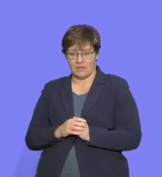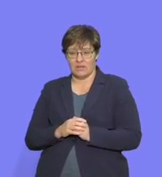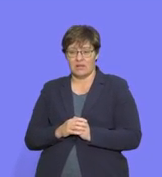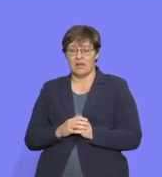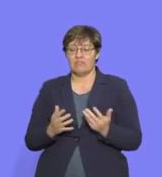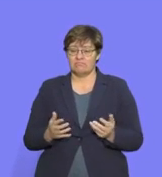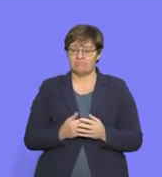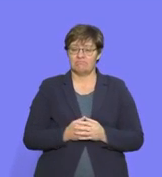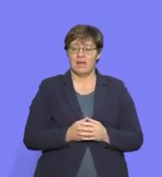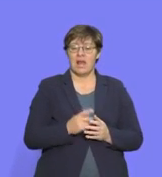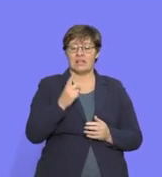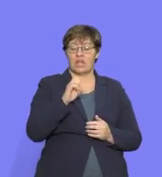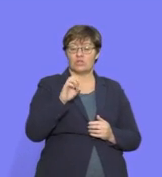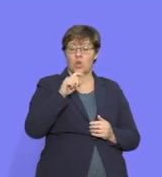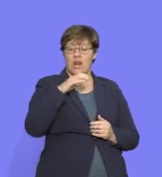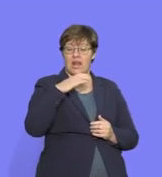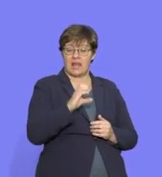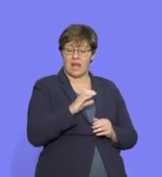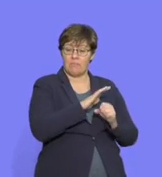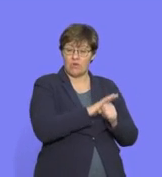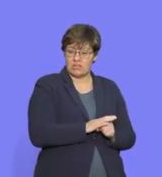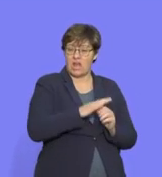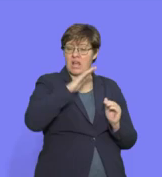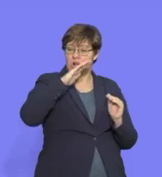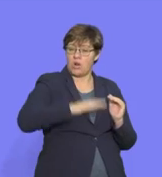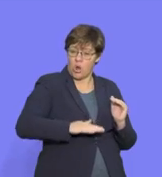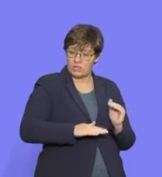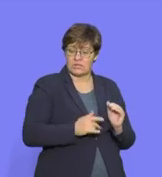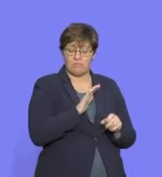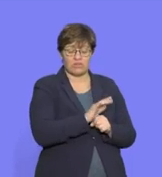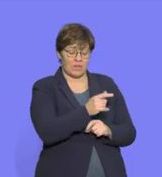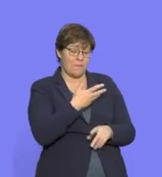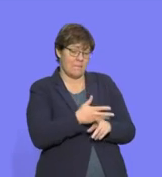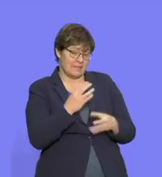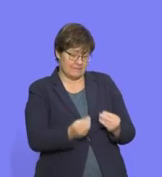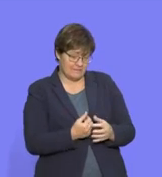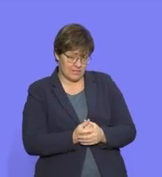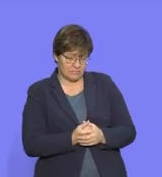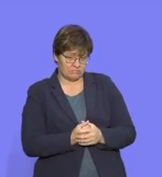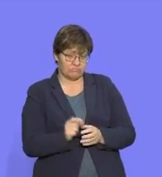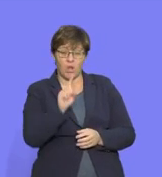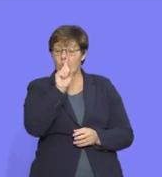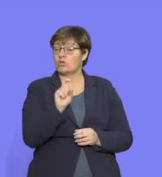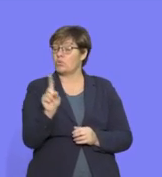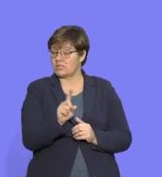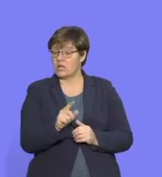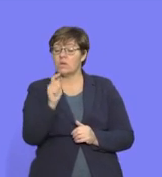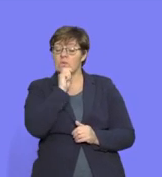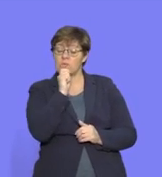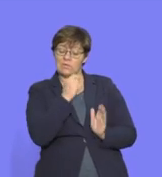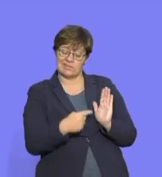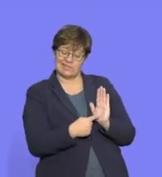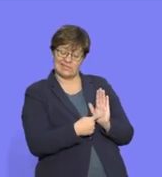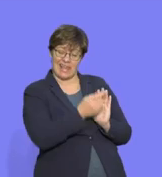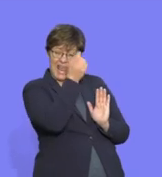the lowest in the blood that it drops to. Okay, so the question is, using the